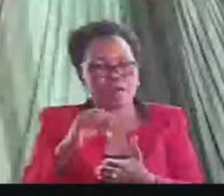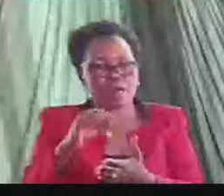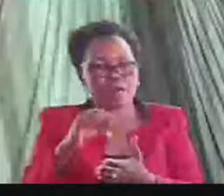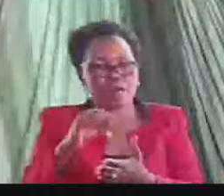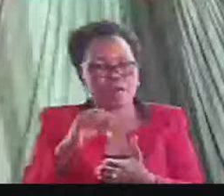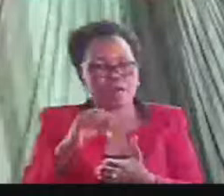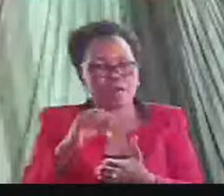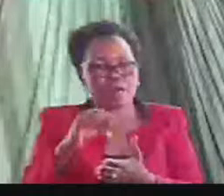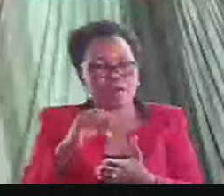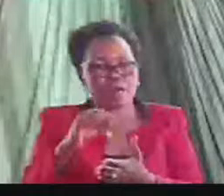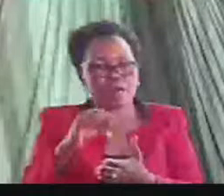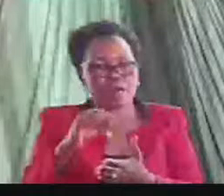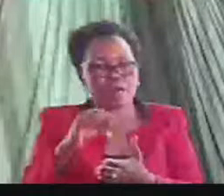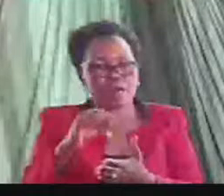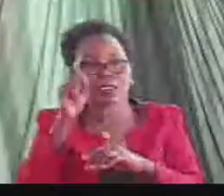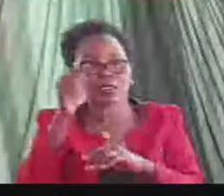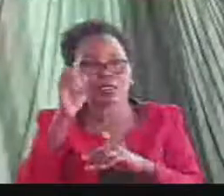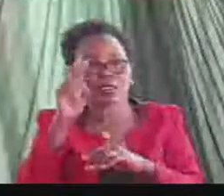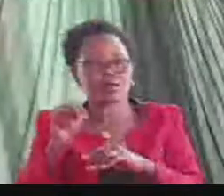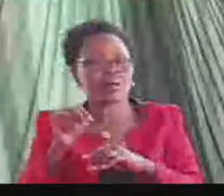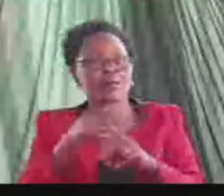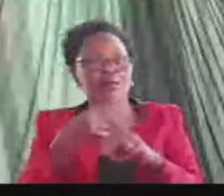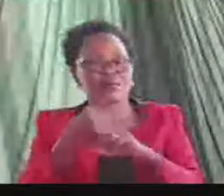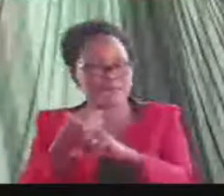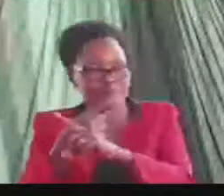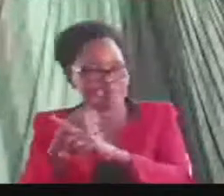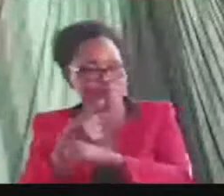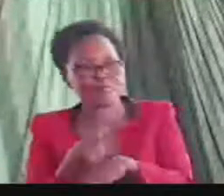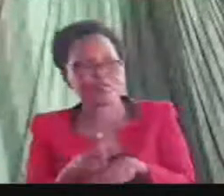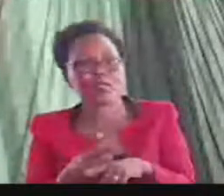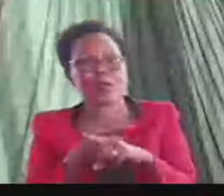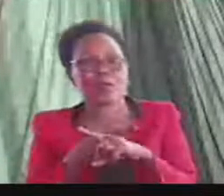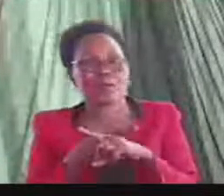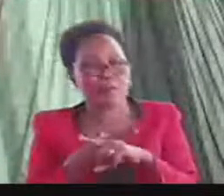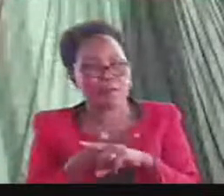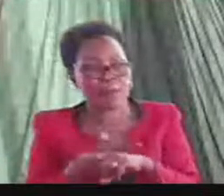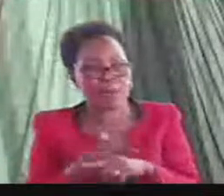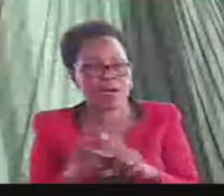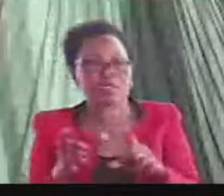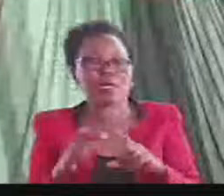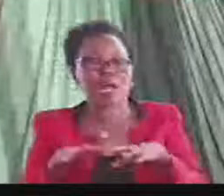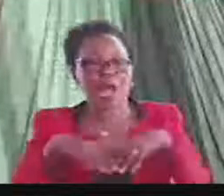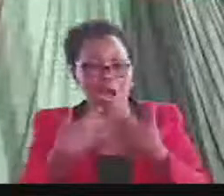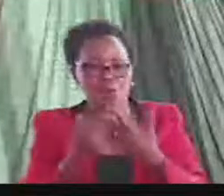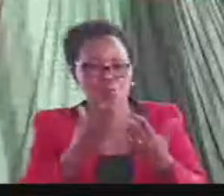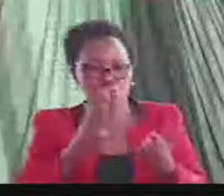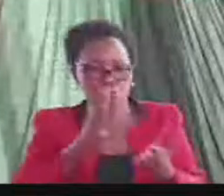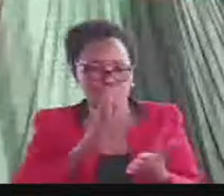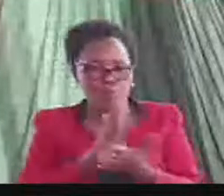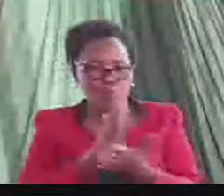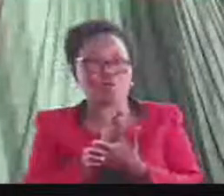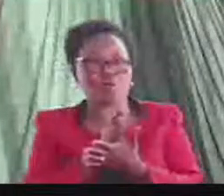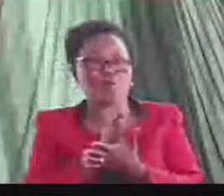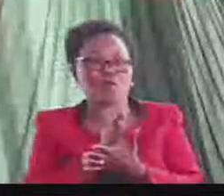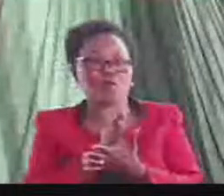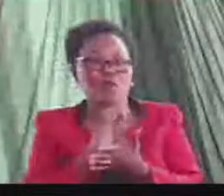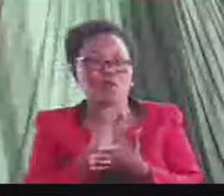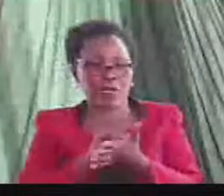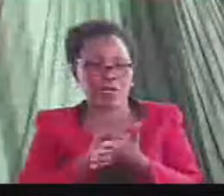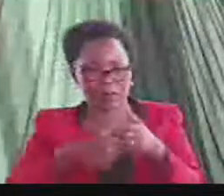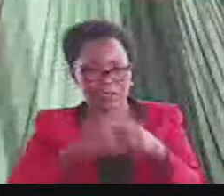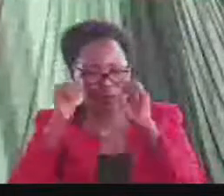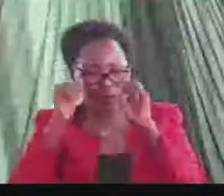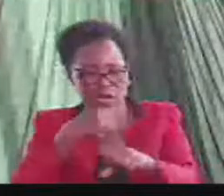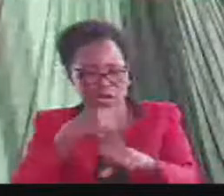the totality, the burden of proof, which is the answer, is I know how